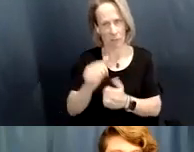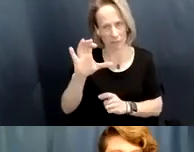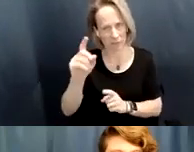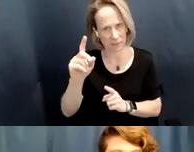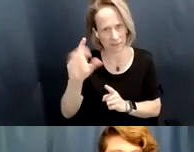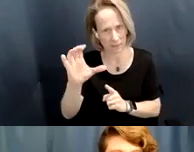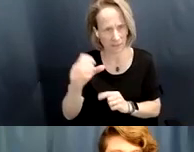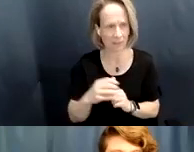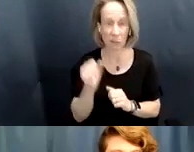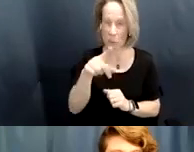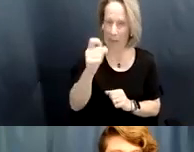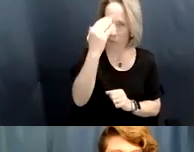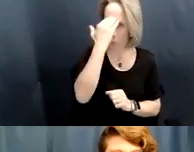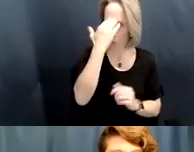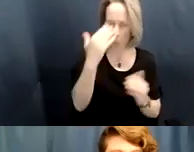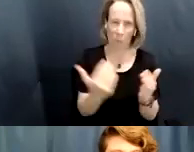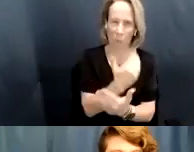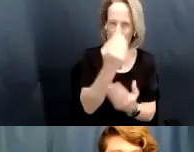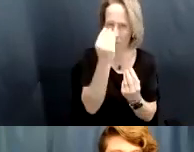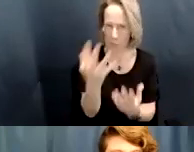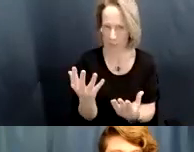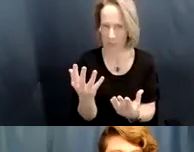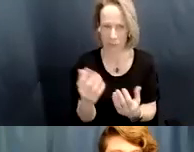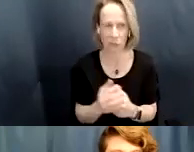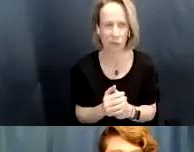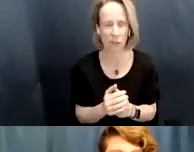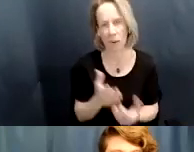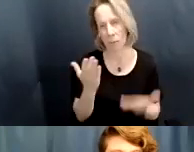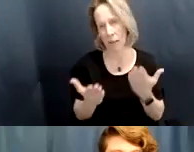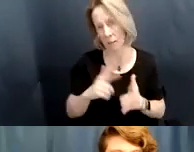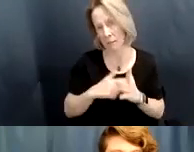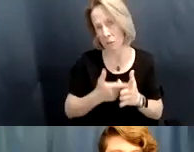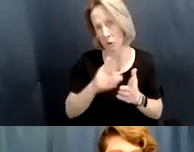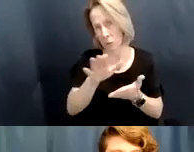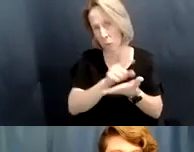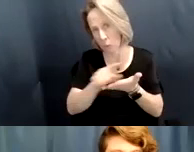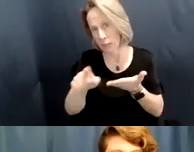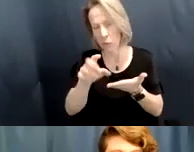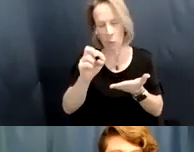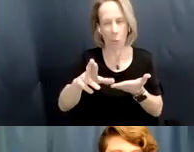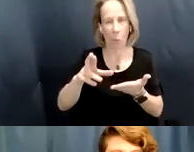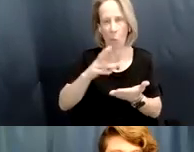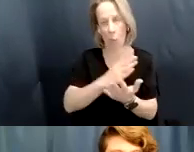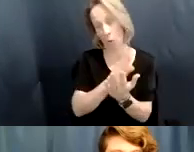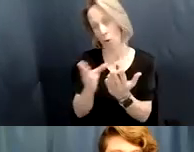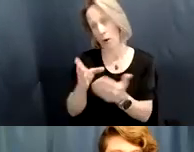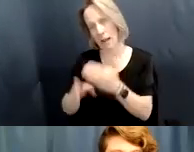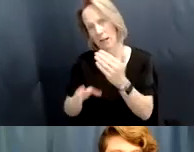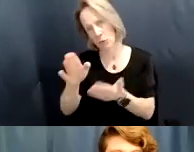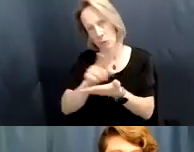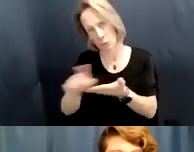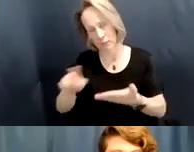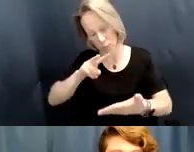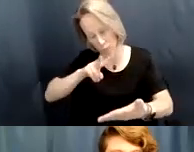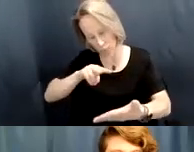to date, it is a good idea to maybe start your week or end your week looking for the latest updates to